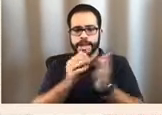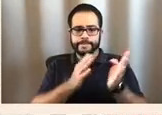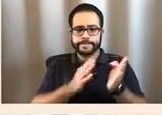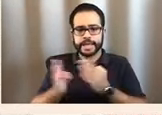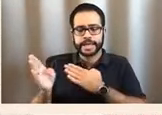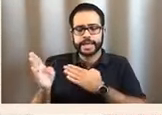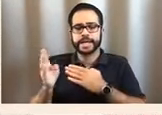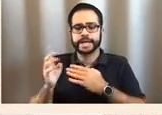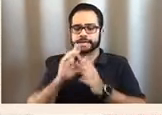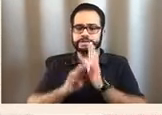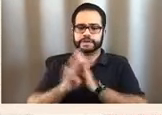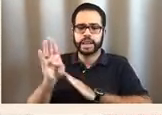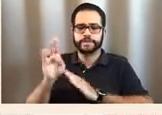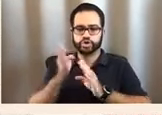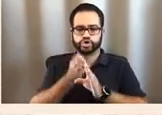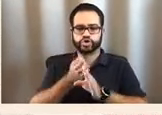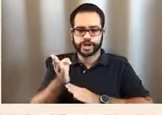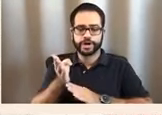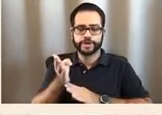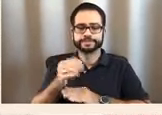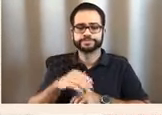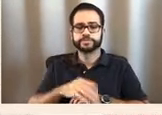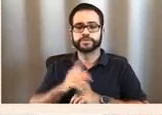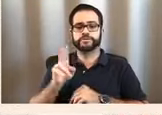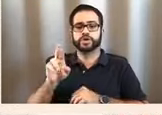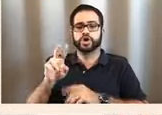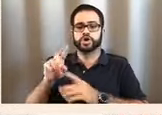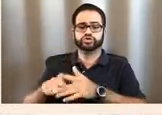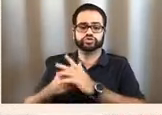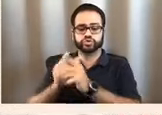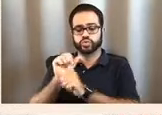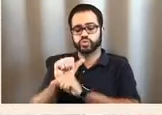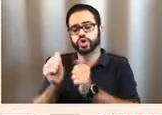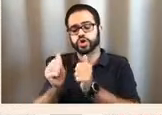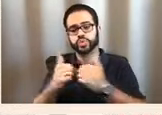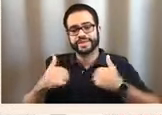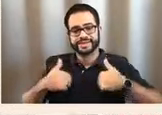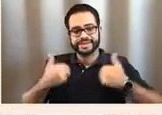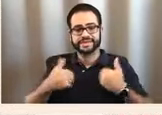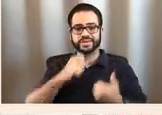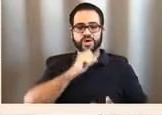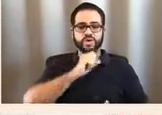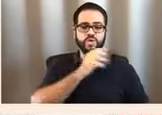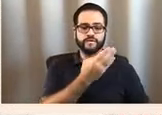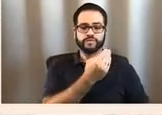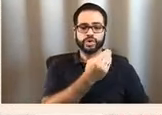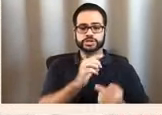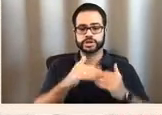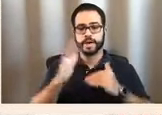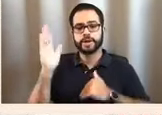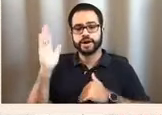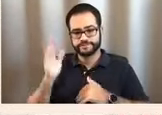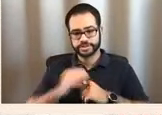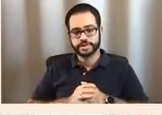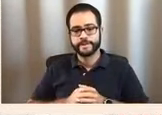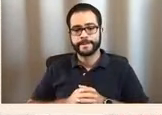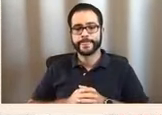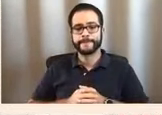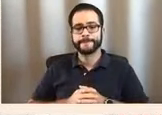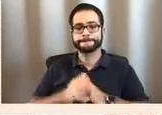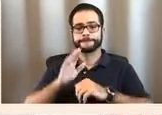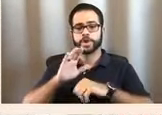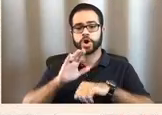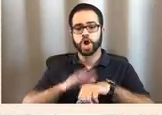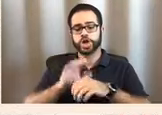career. VR starts working with youth ages 14 and above. On the job, training